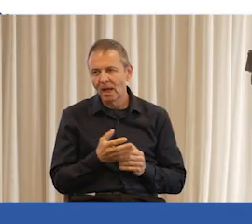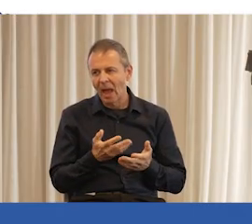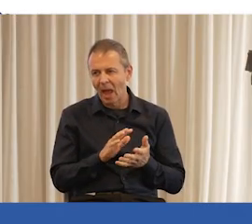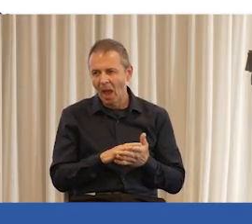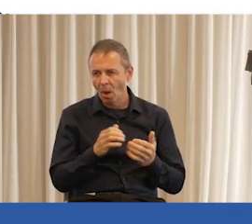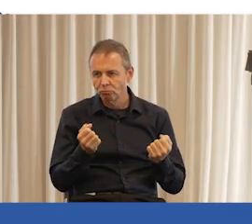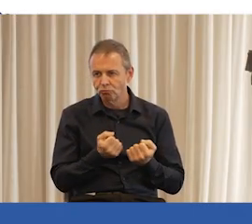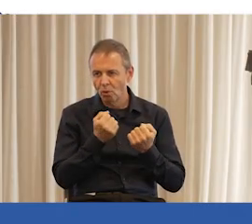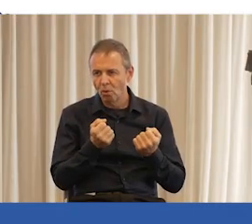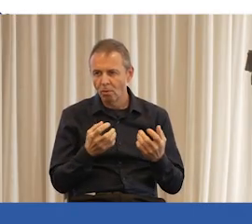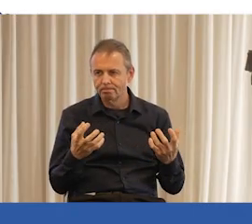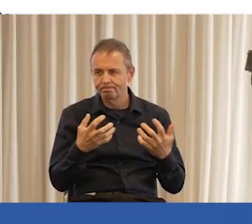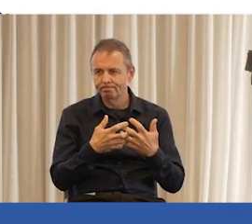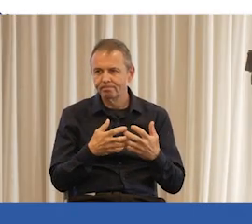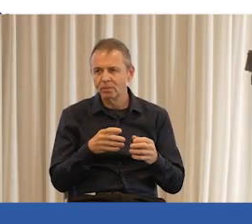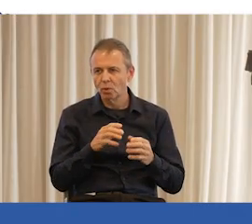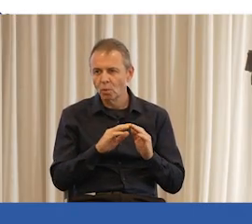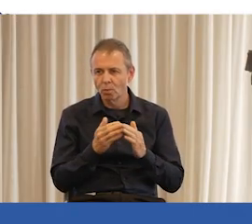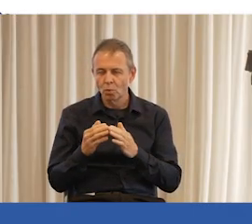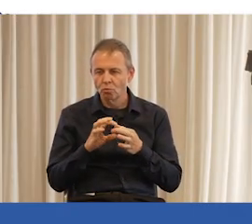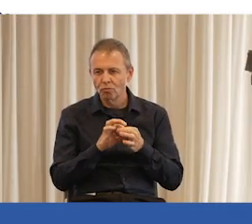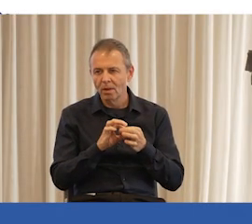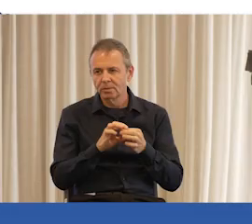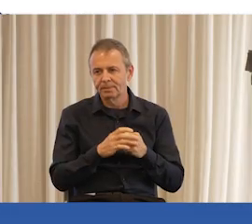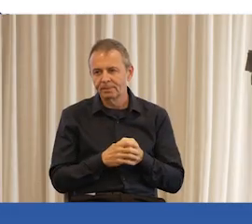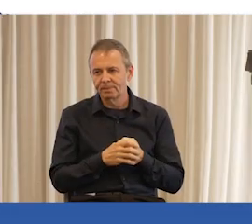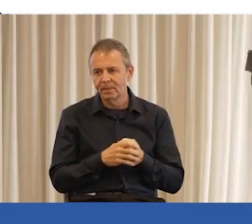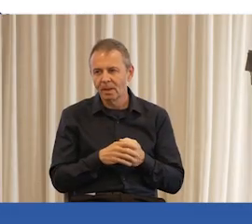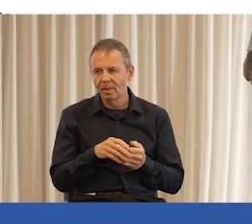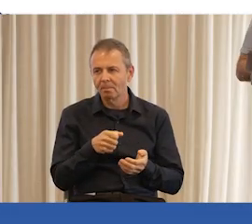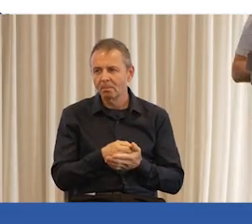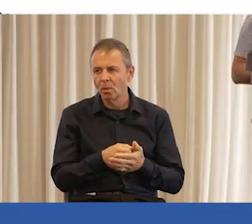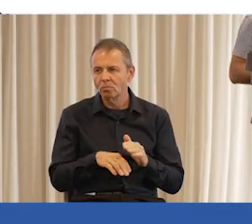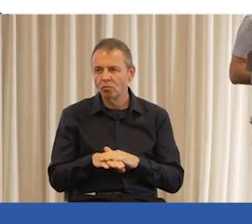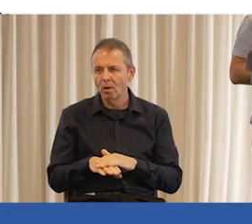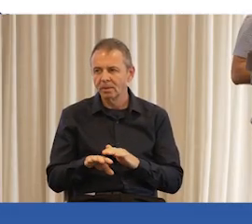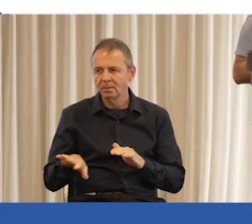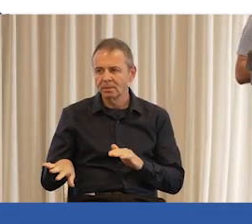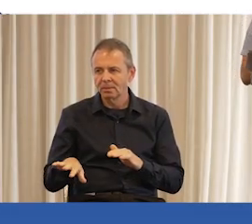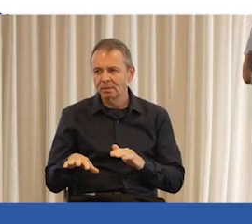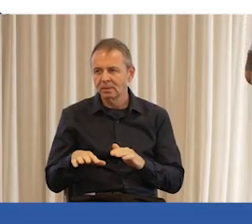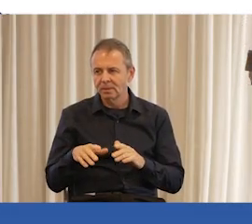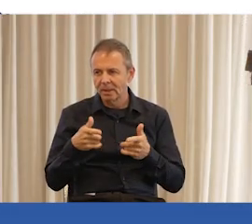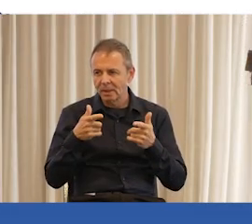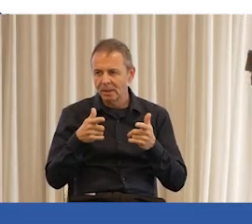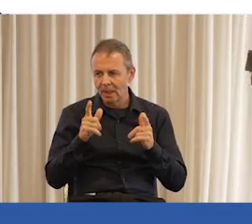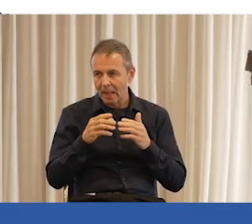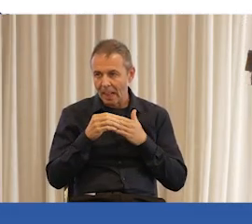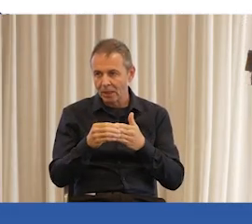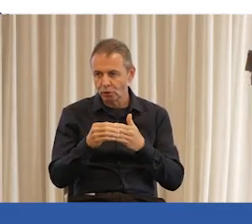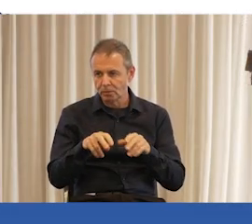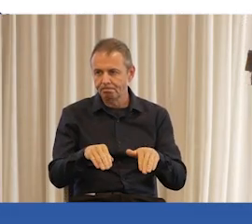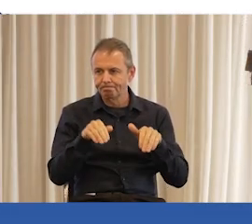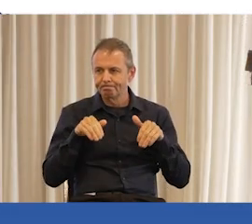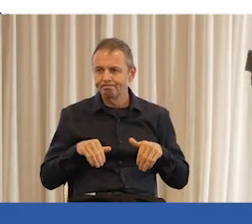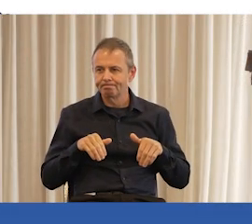strengthen community and the importance of community relationships? And then that bottom right of leadership by stepping back. How do we create space to just step